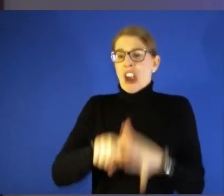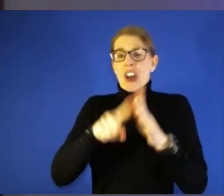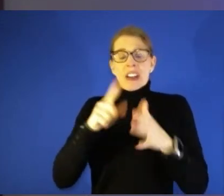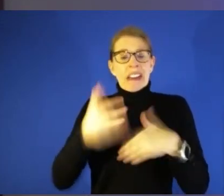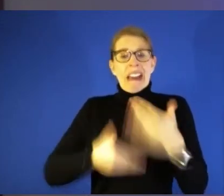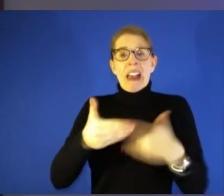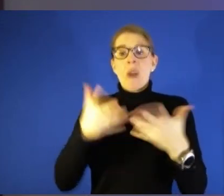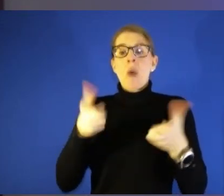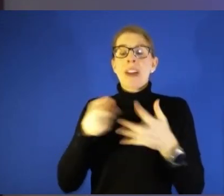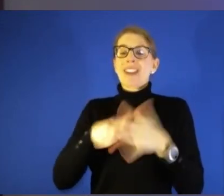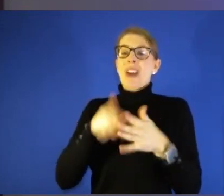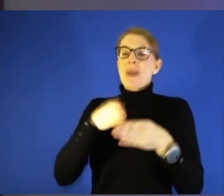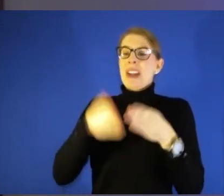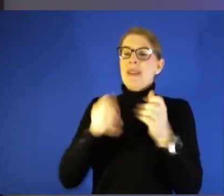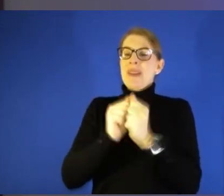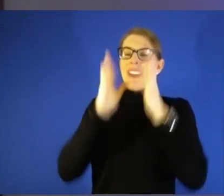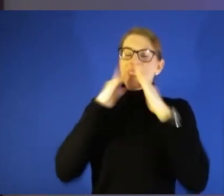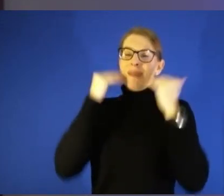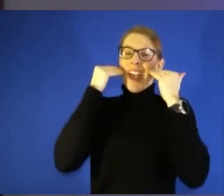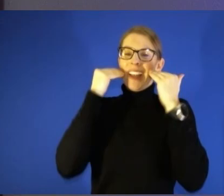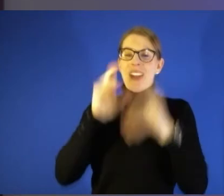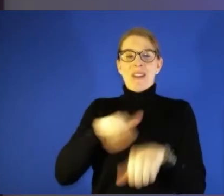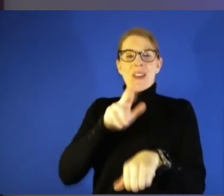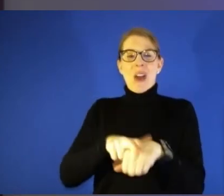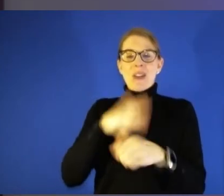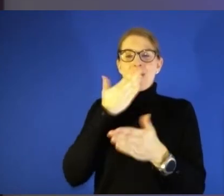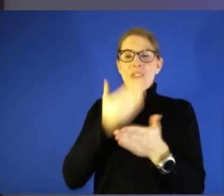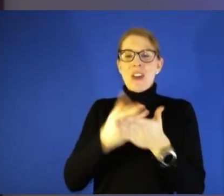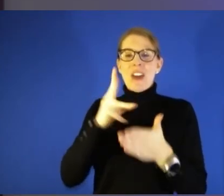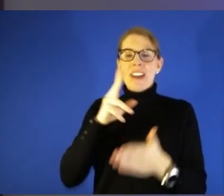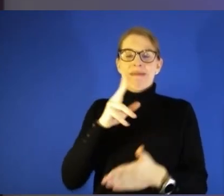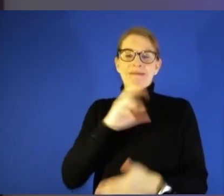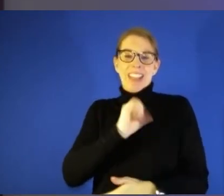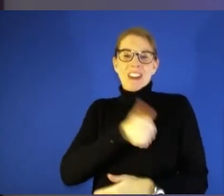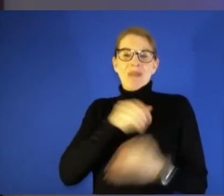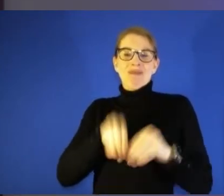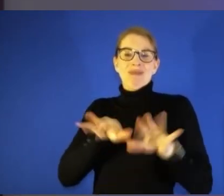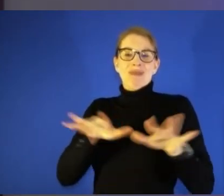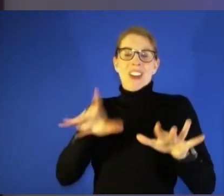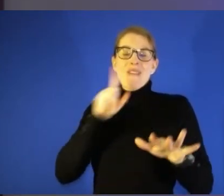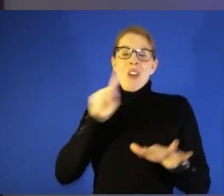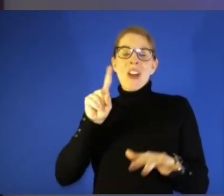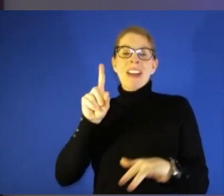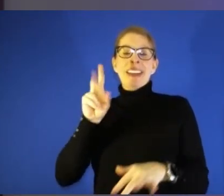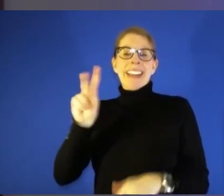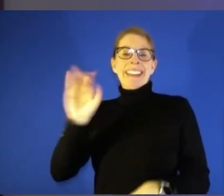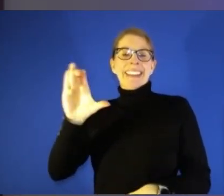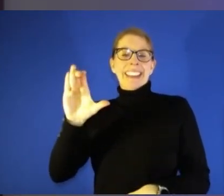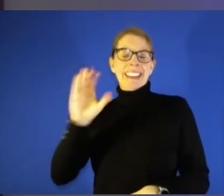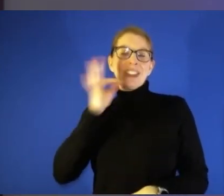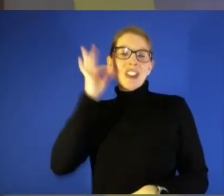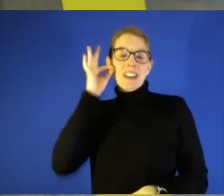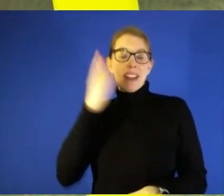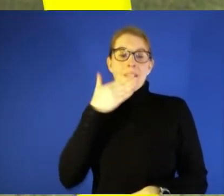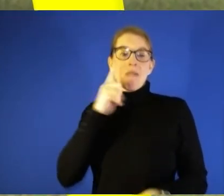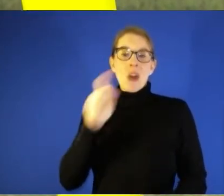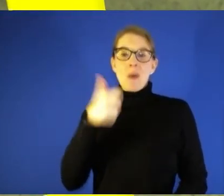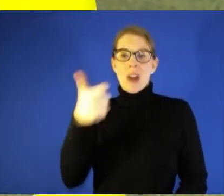with a smile and, of course, some good vibes sent out to our KC Chiefs. So thank you all for being with us today. We will see you back here on